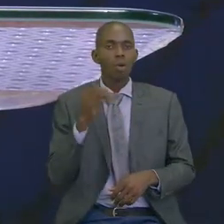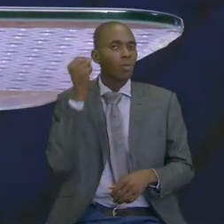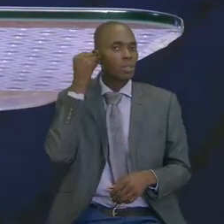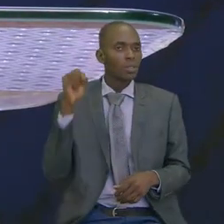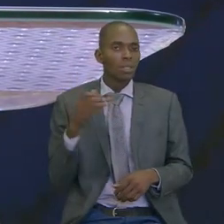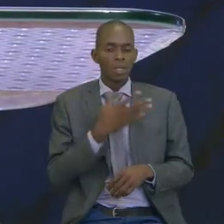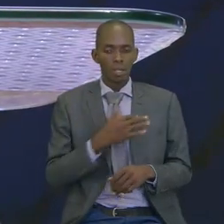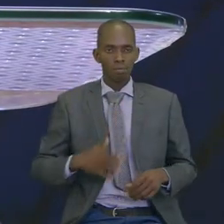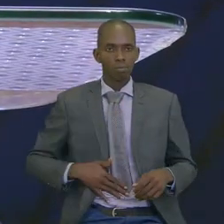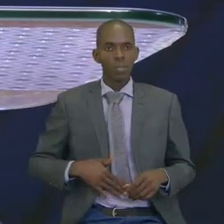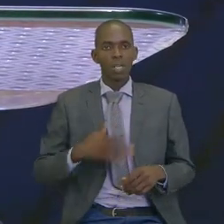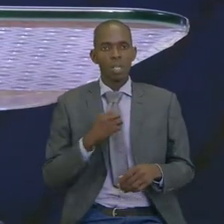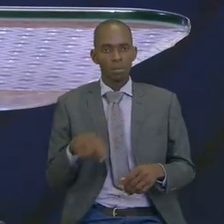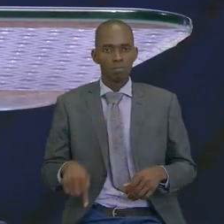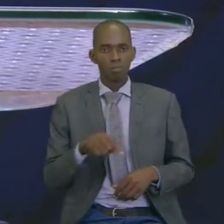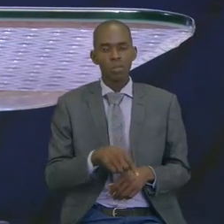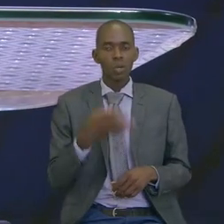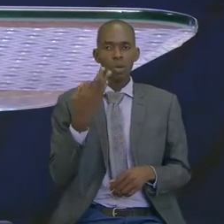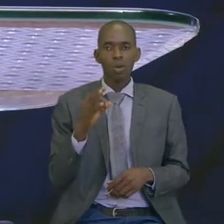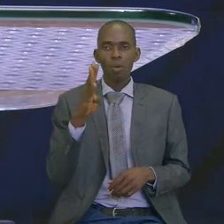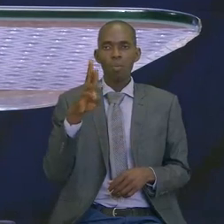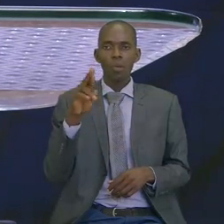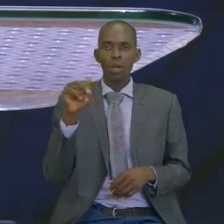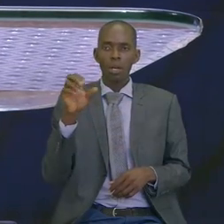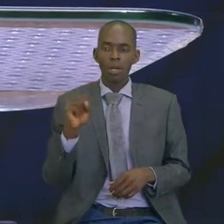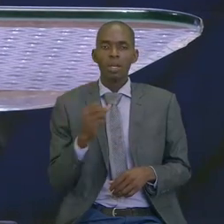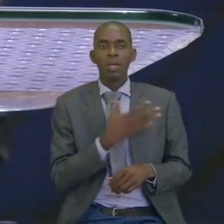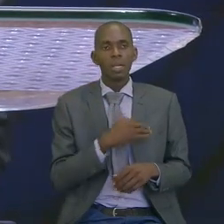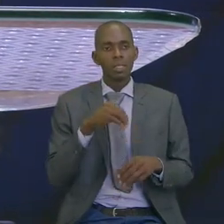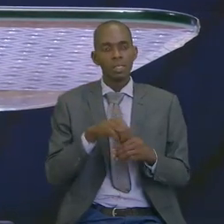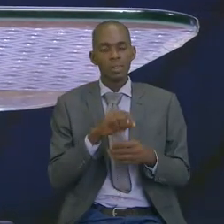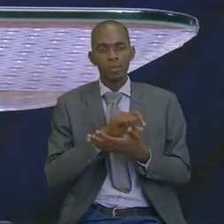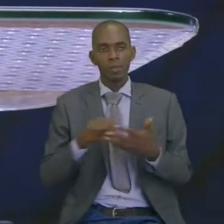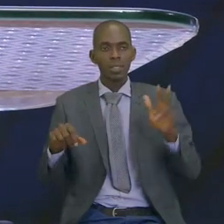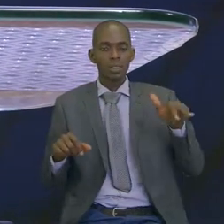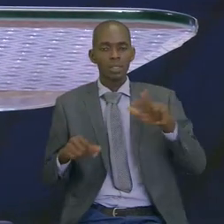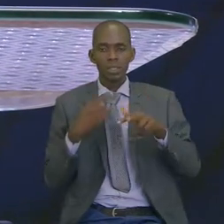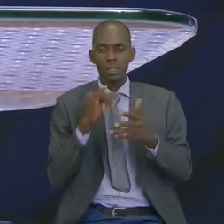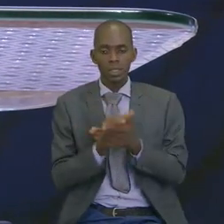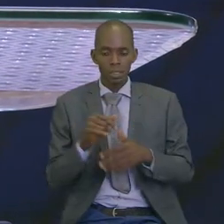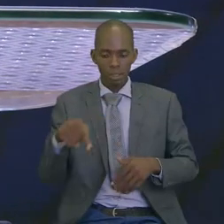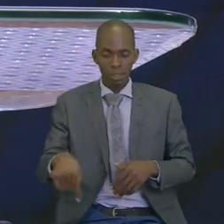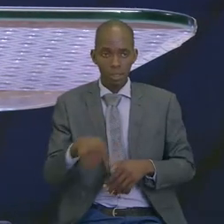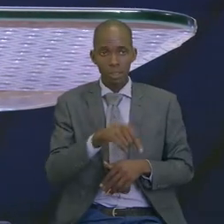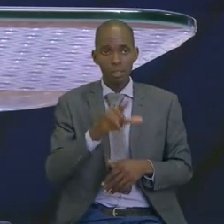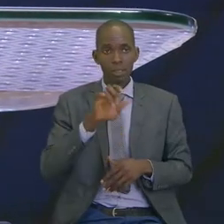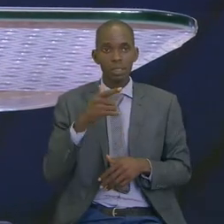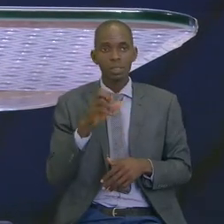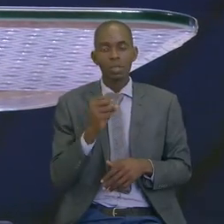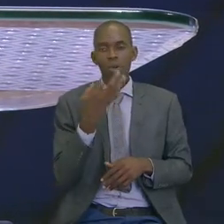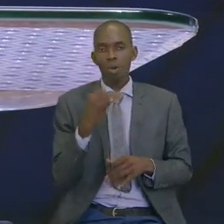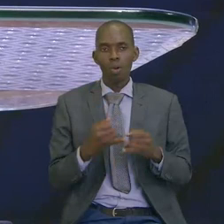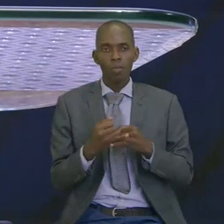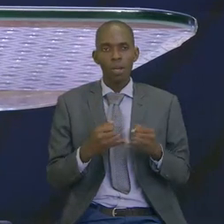his thighs of brass. Then in verse 33 it says, in verse 33, his legs of iron, and his feet part